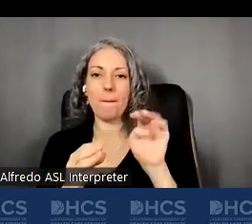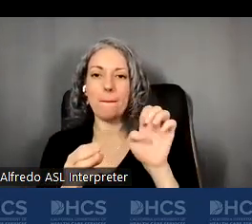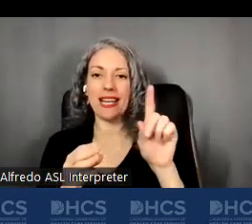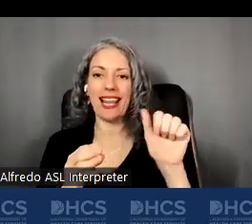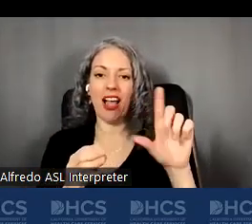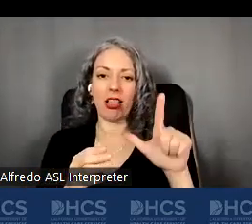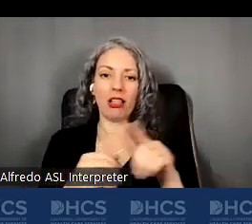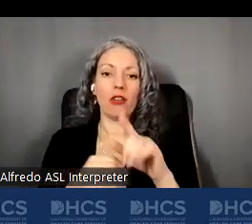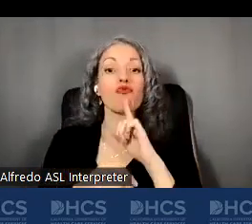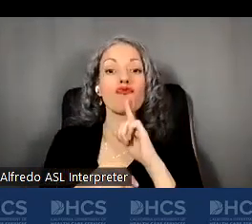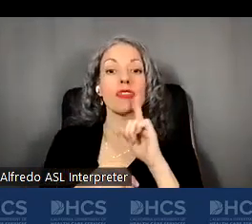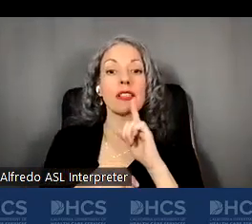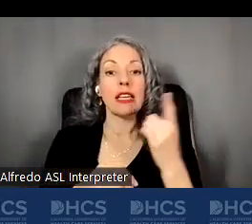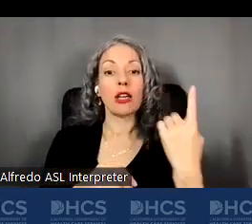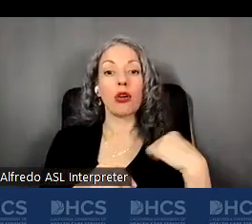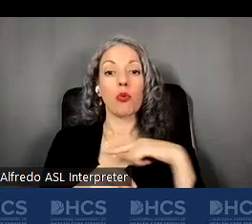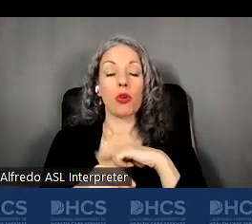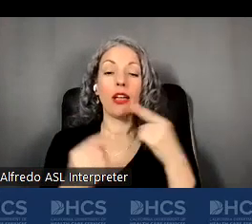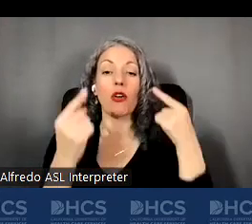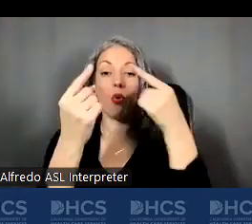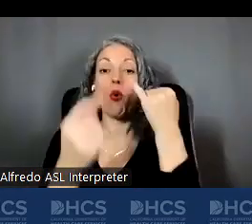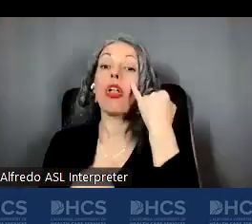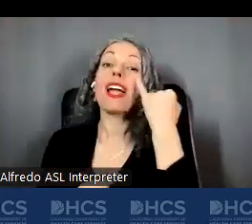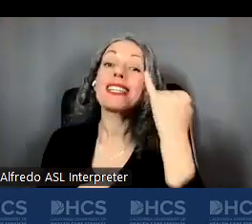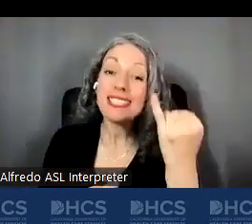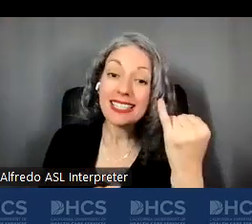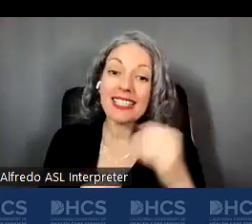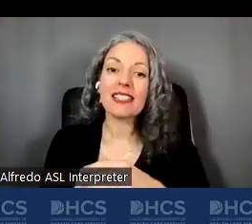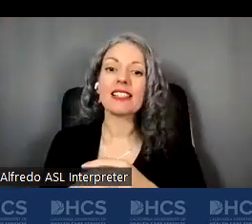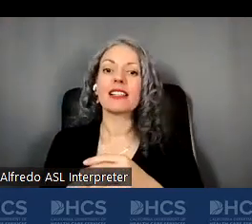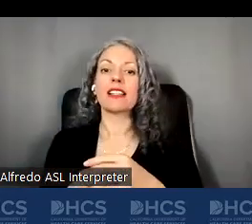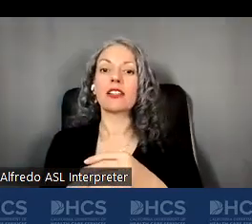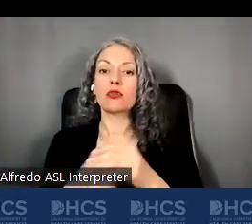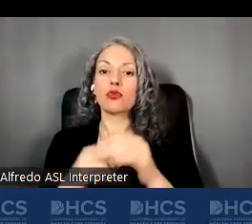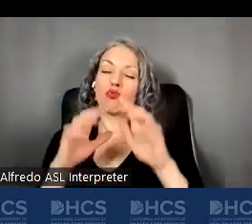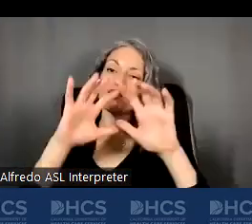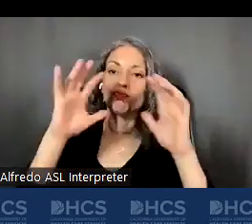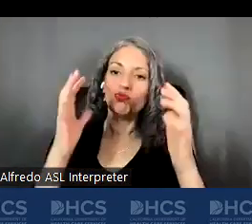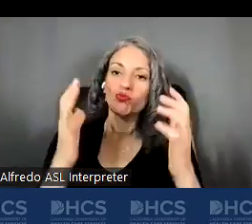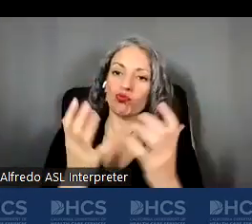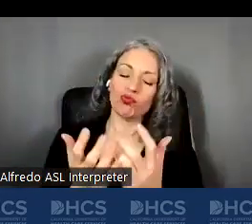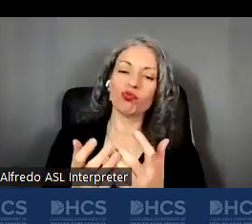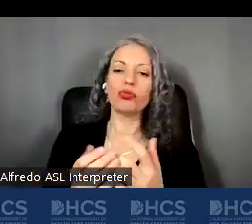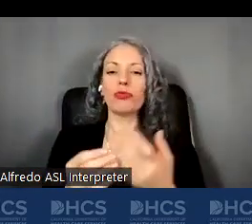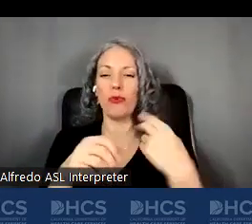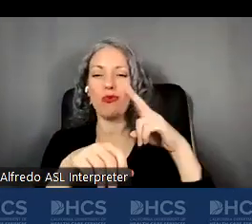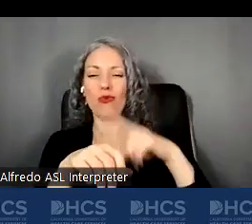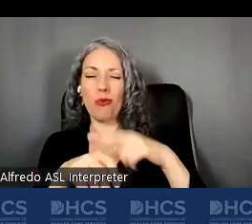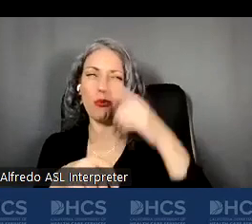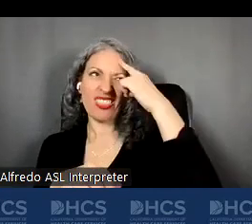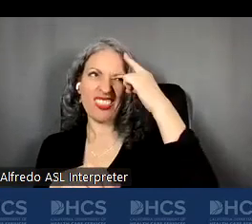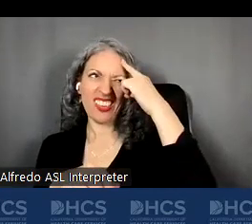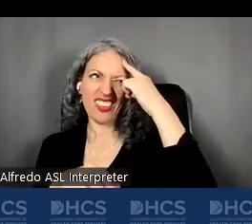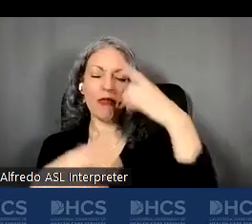really, you know, or fundamentally, the idea is to transform Medi-Cal from kind of a traditional notion of a healthcare system that might